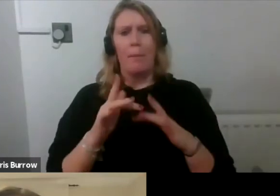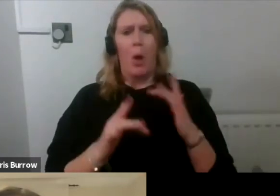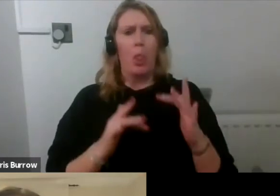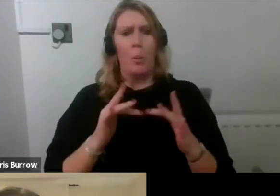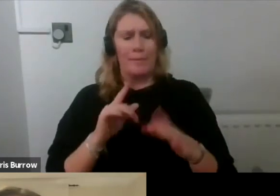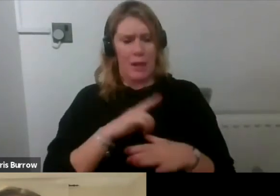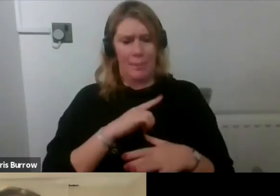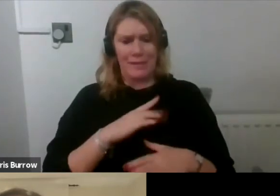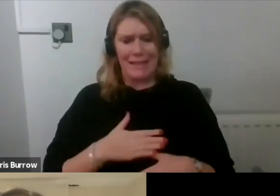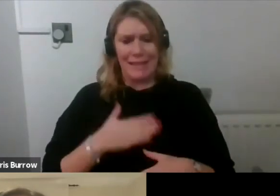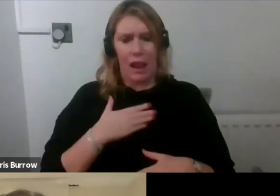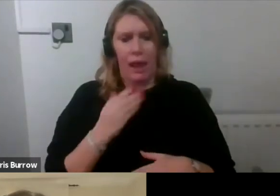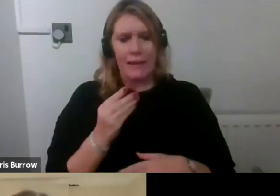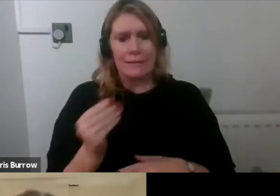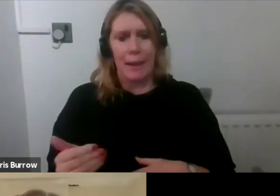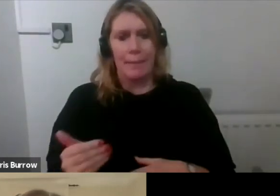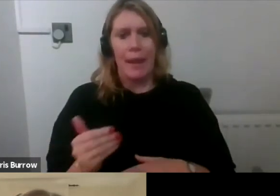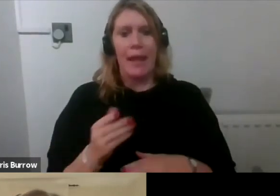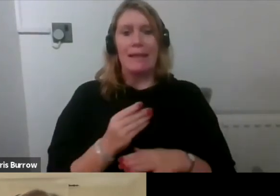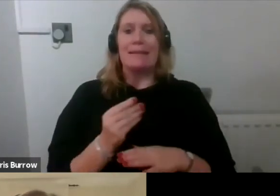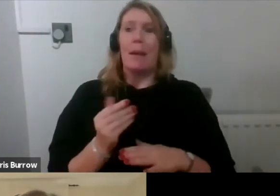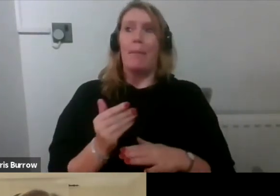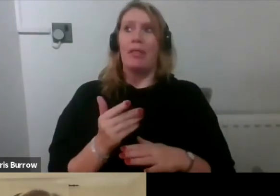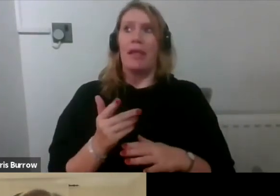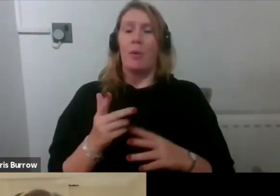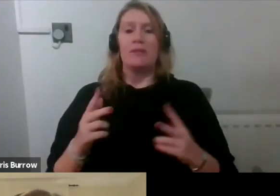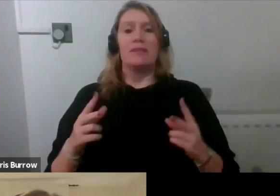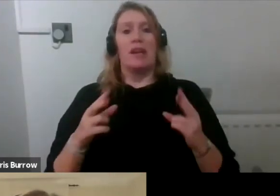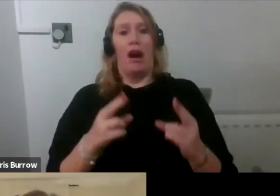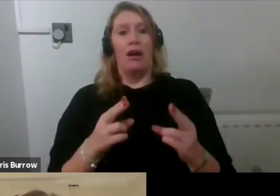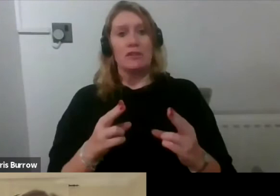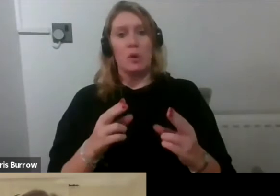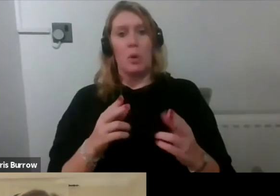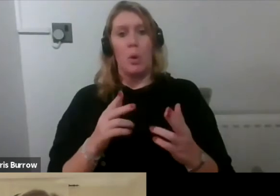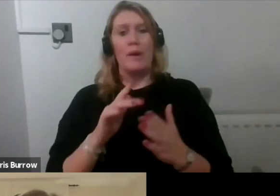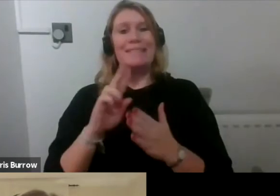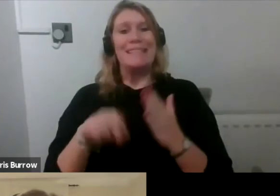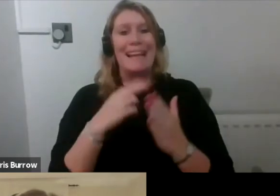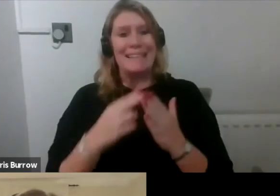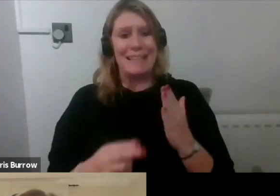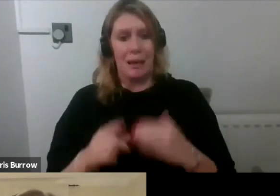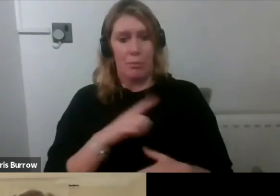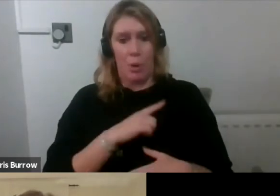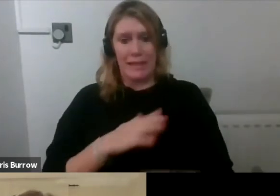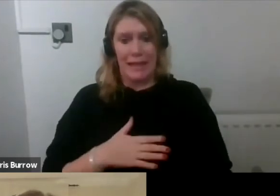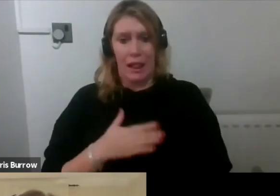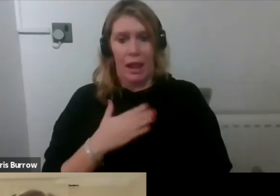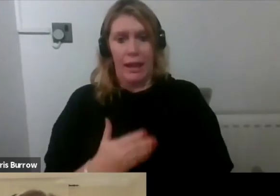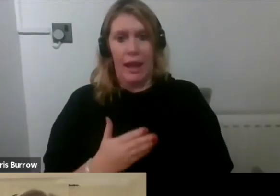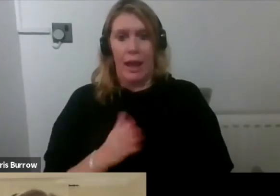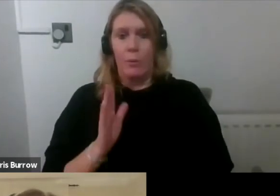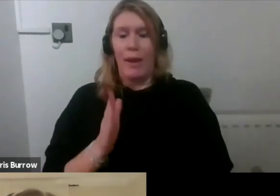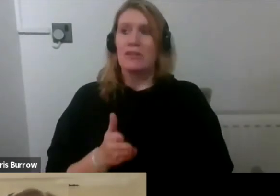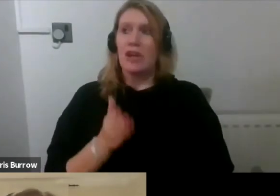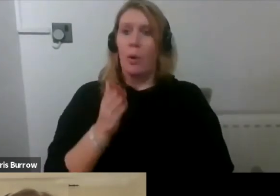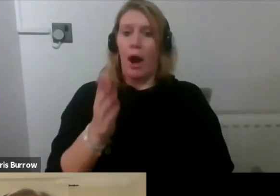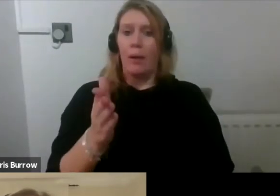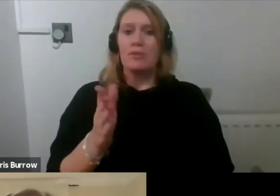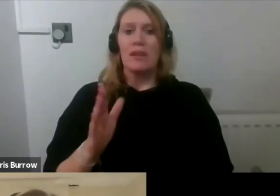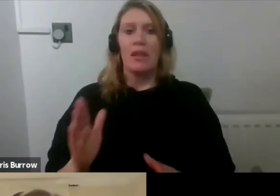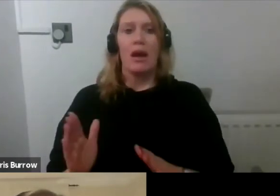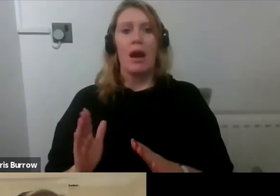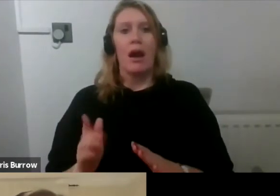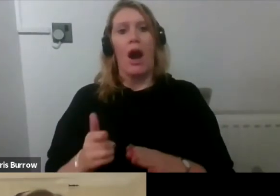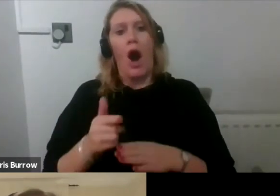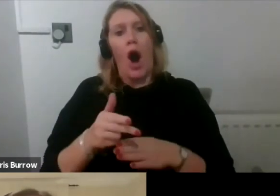well of the film. And film probably, we shot the film. We had to go up to the Armourers in Yorkshire, so it took